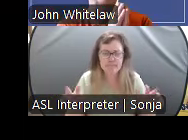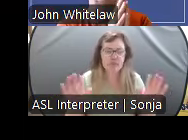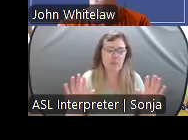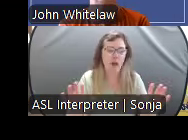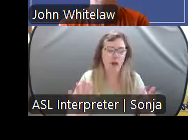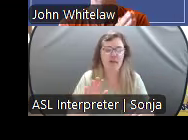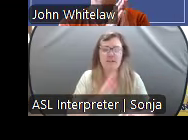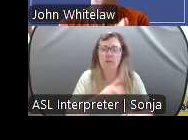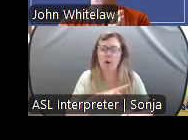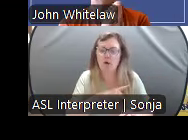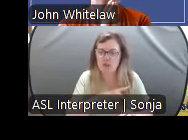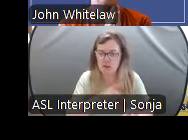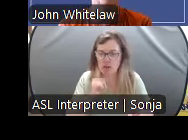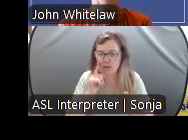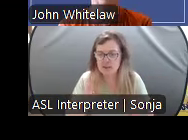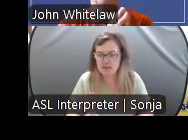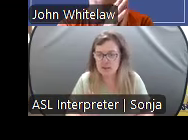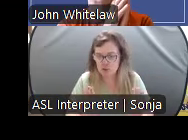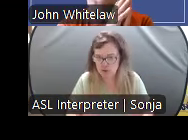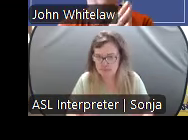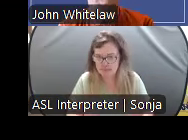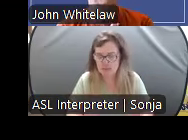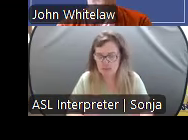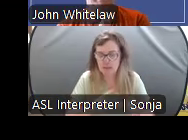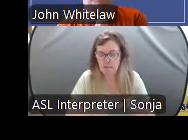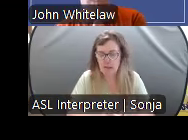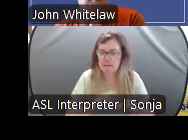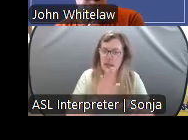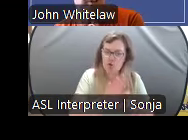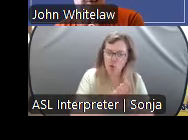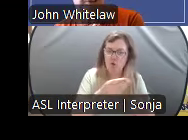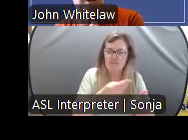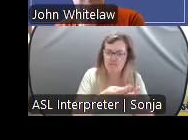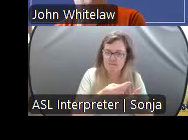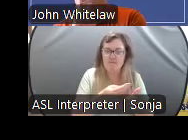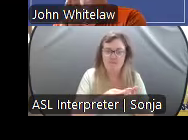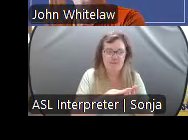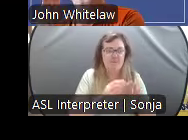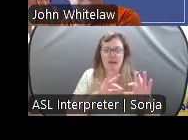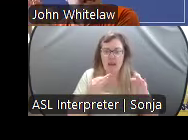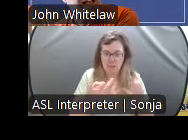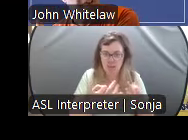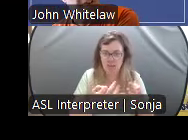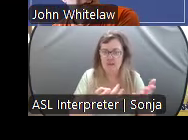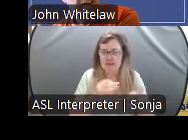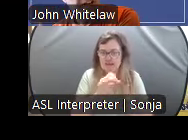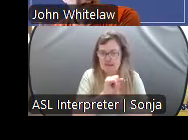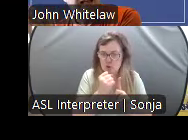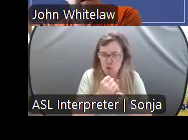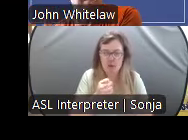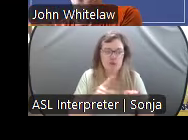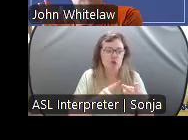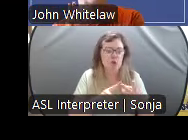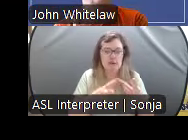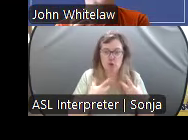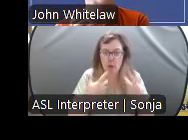personal decision based upon you, your family's financial situation, your current health,